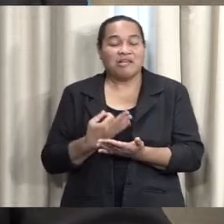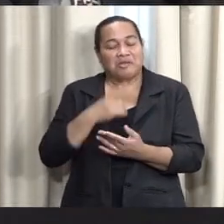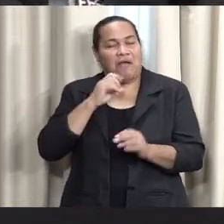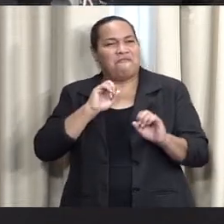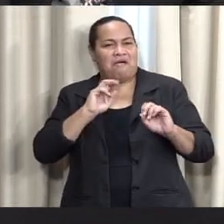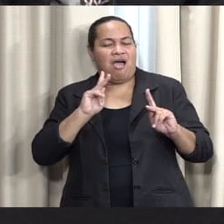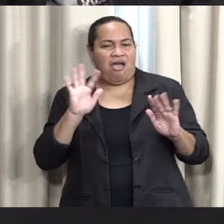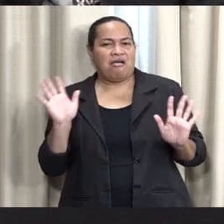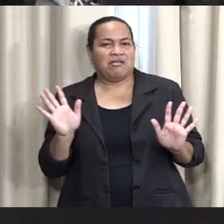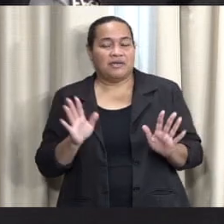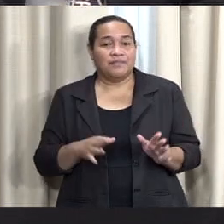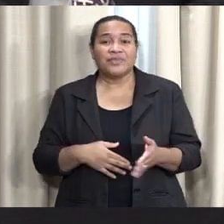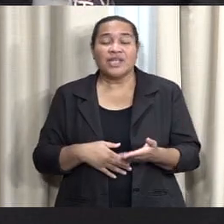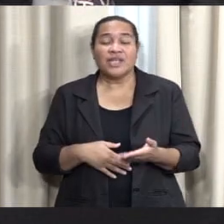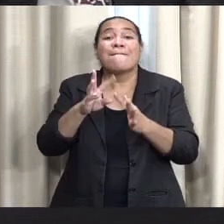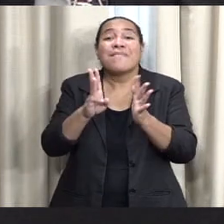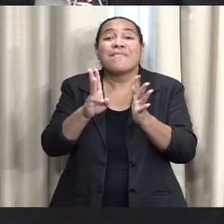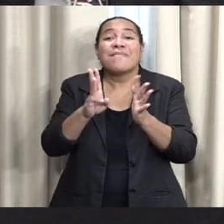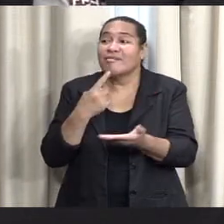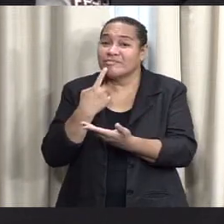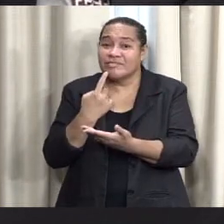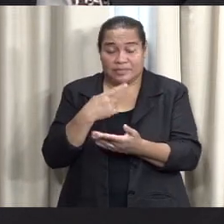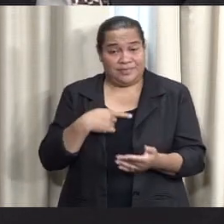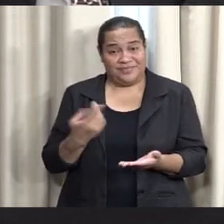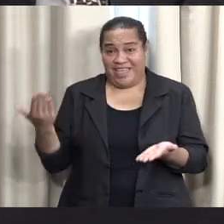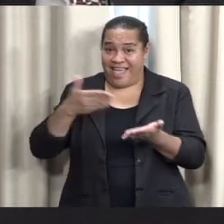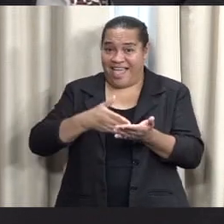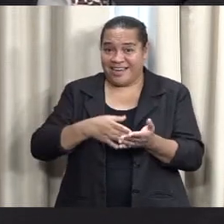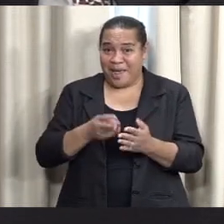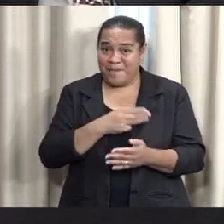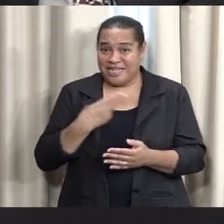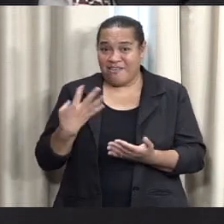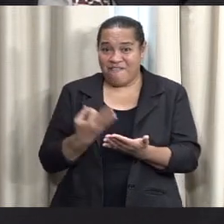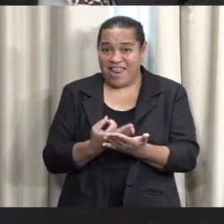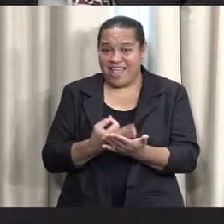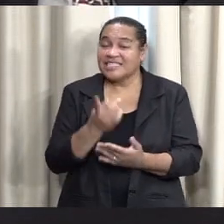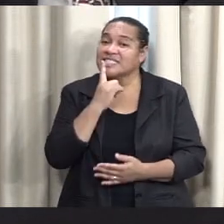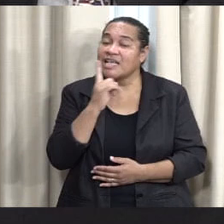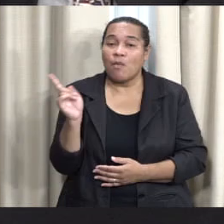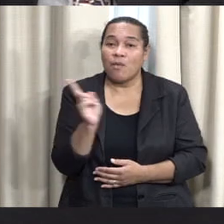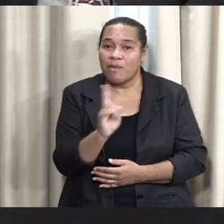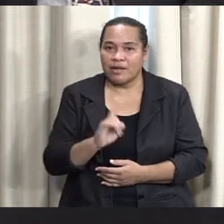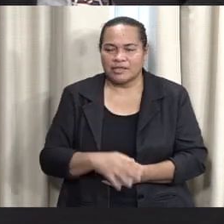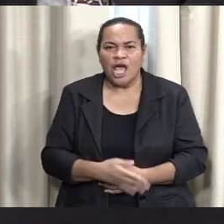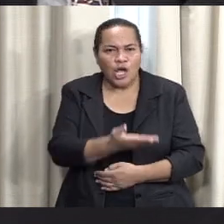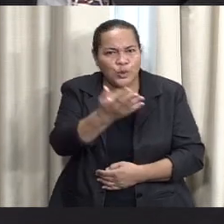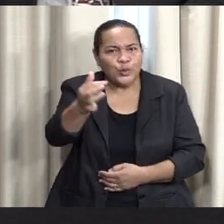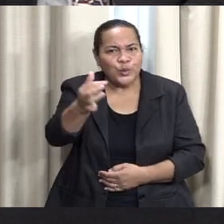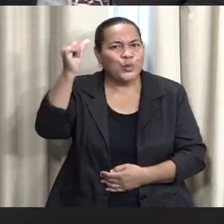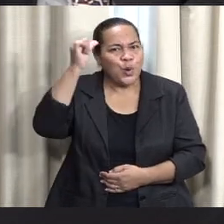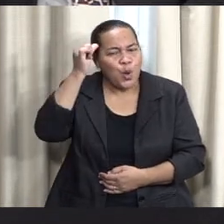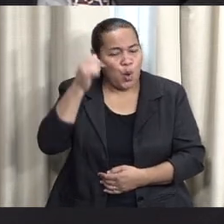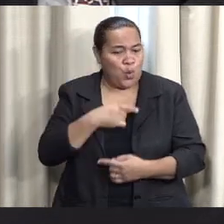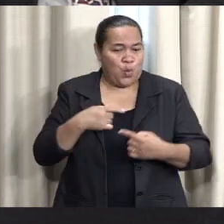I think the Honourable Prime Minister is right. If I can just add to what the Honourable Prime Minister said, you know that